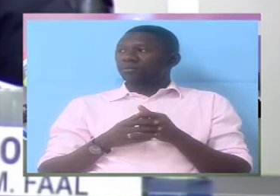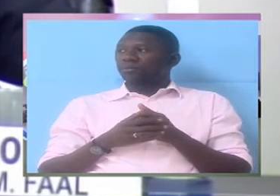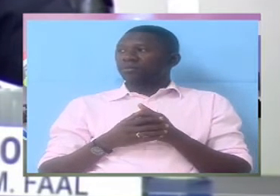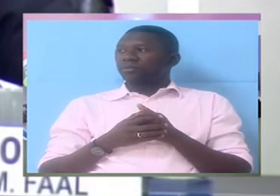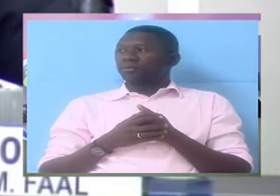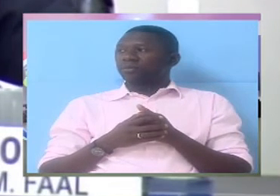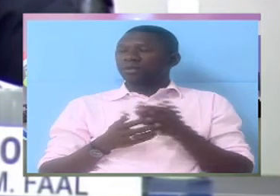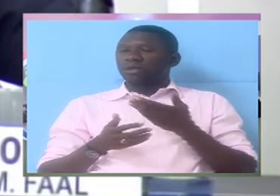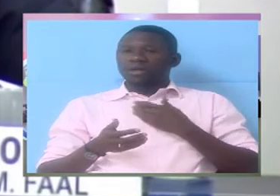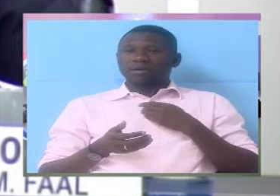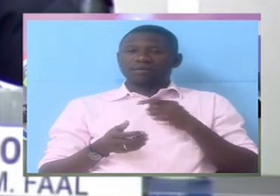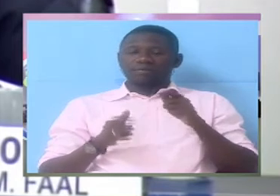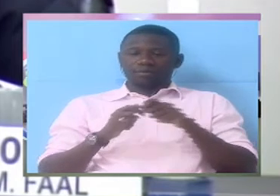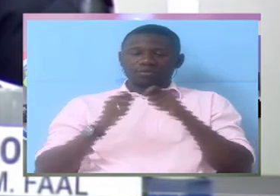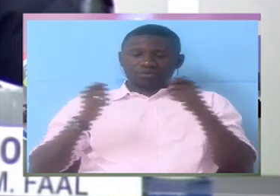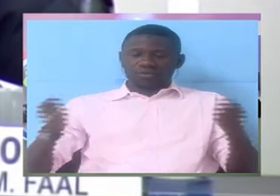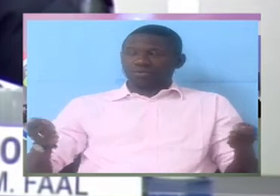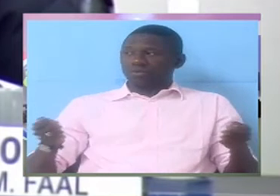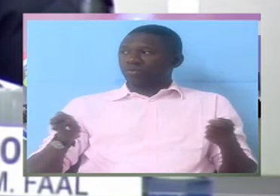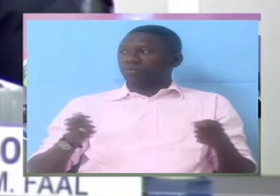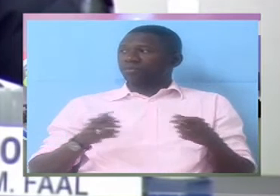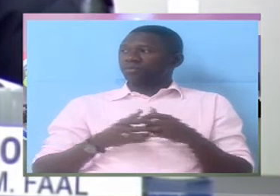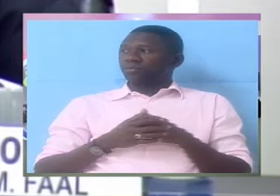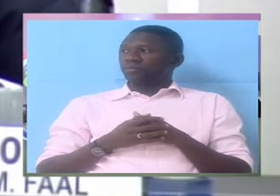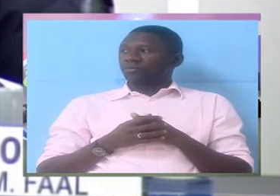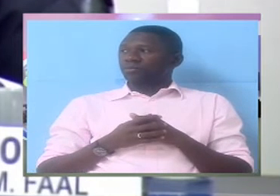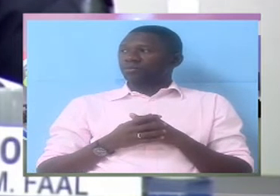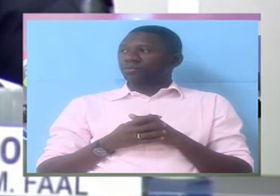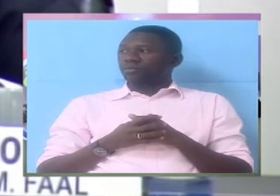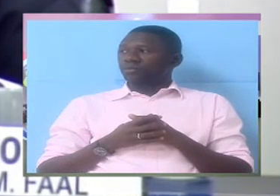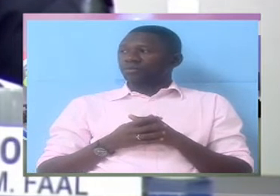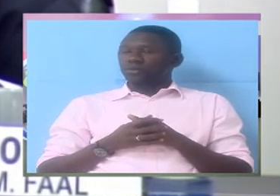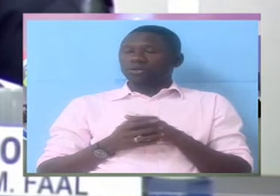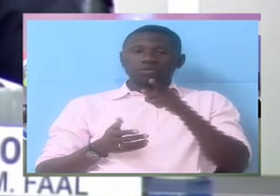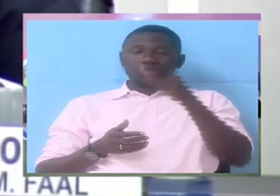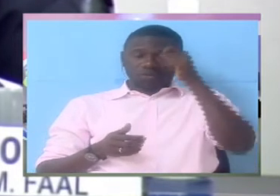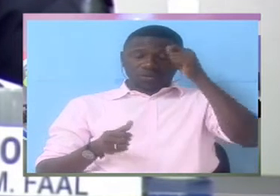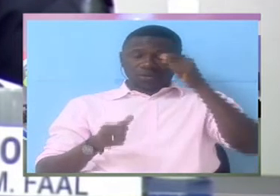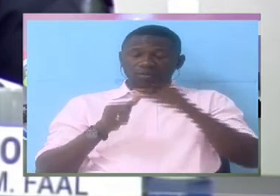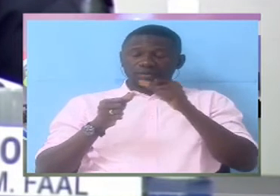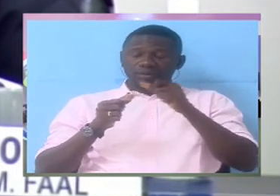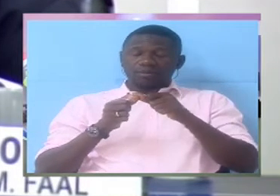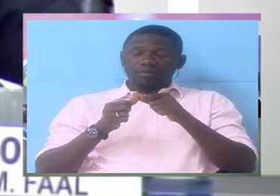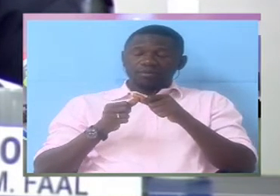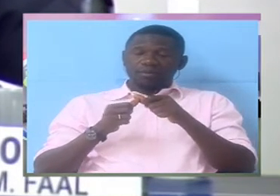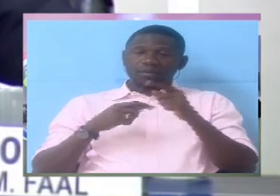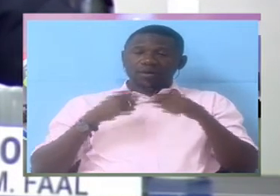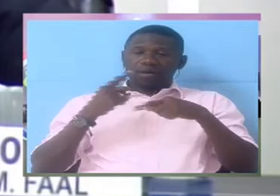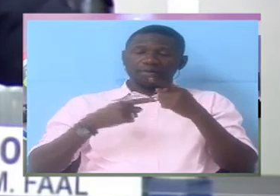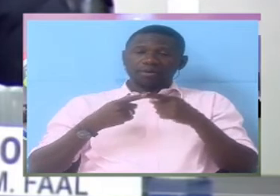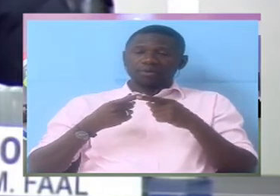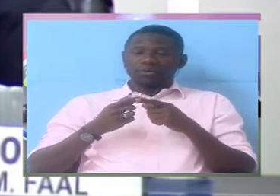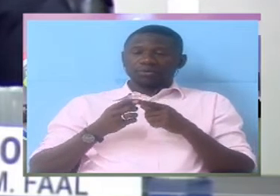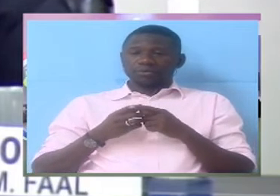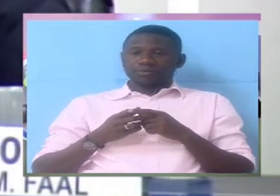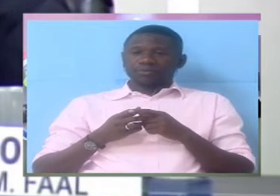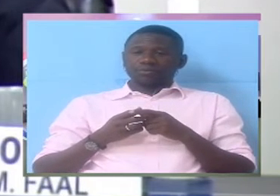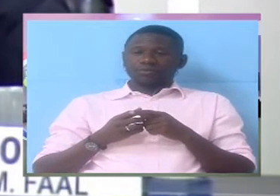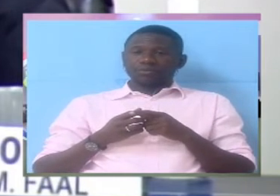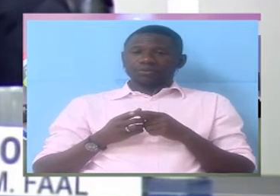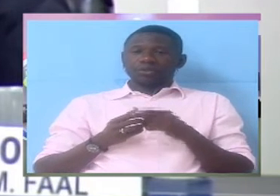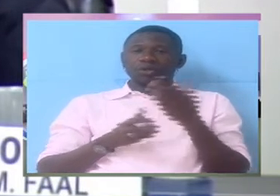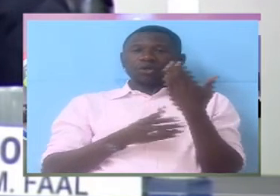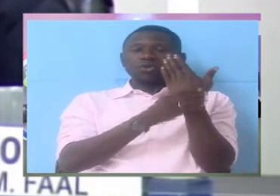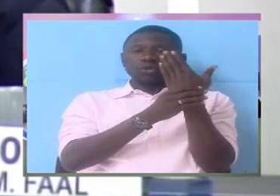I have the newspapers here. Akibar kaitolu fele jande. Do you remember? Foi hakilo samutako.